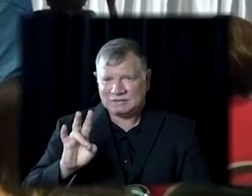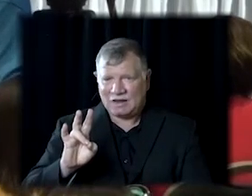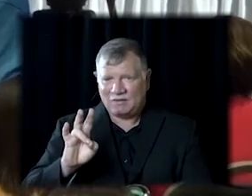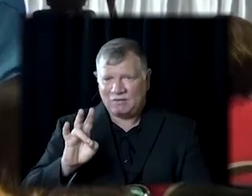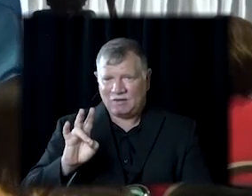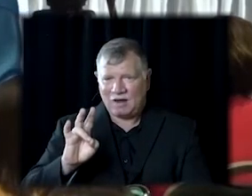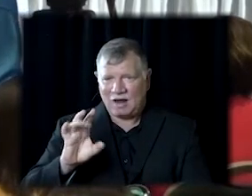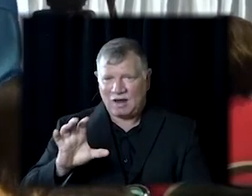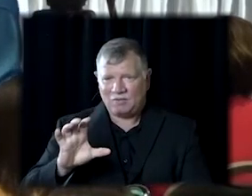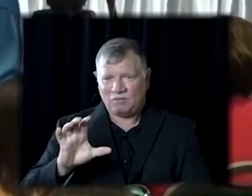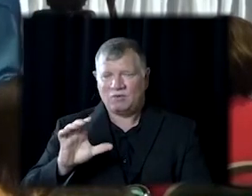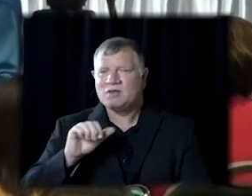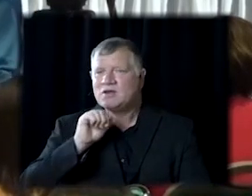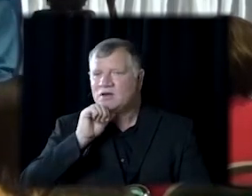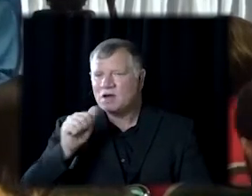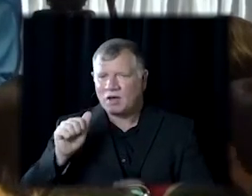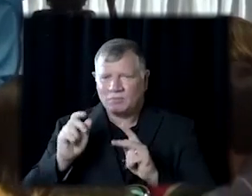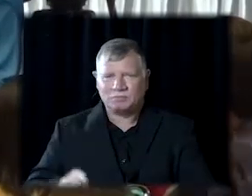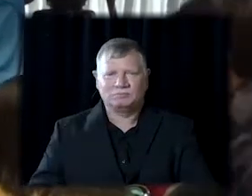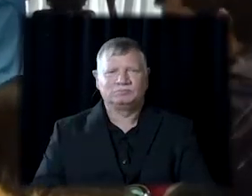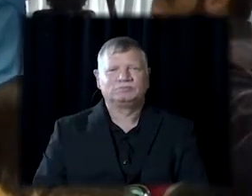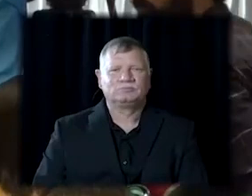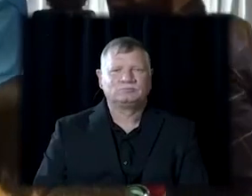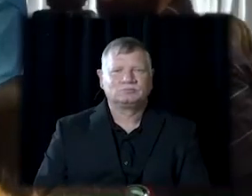non-personnel. Son